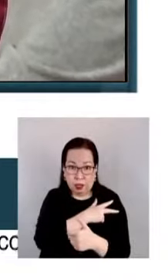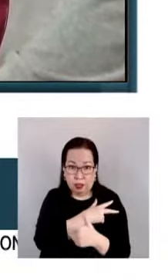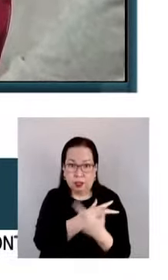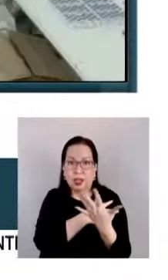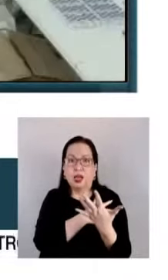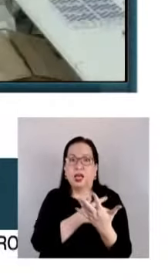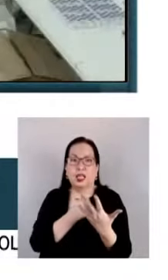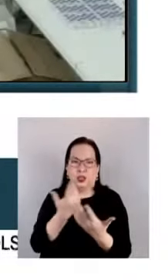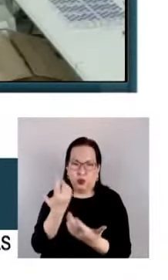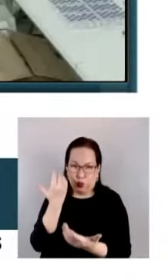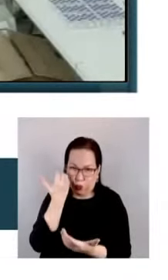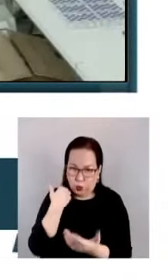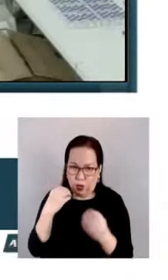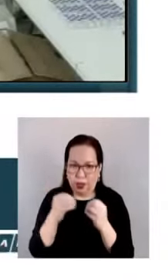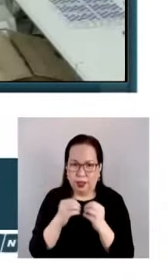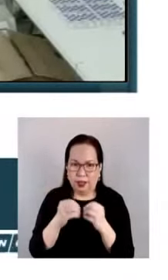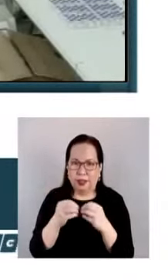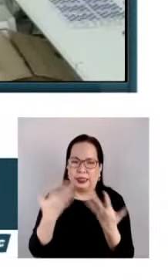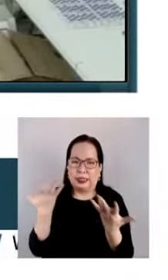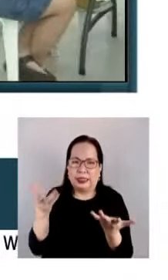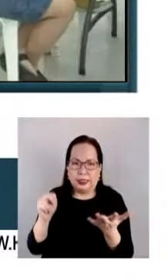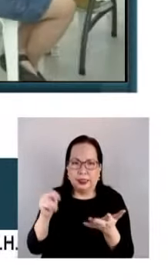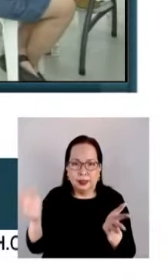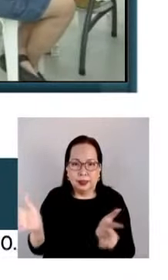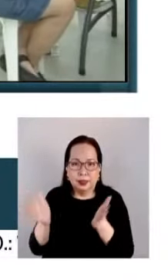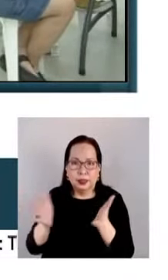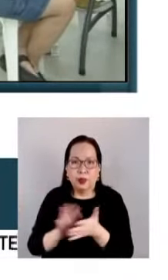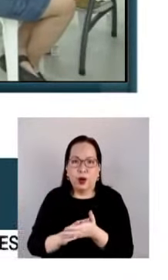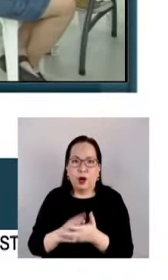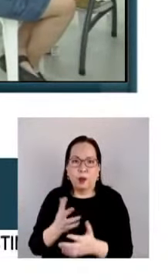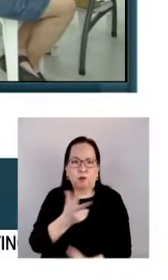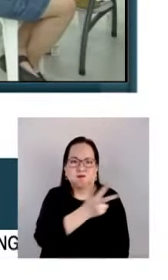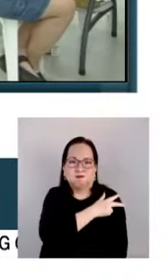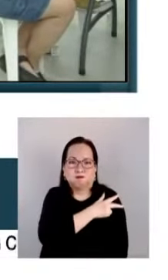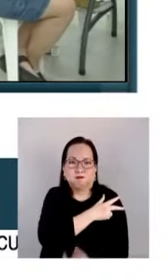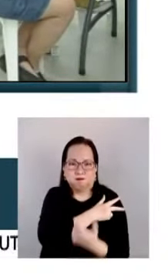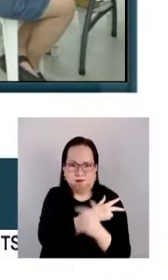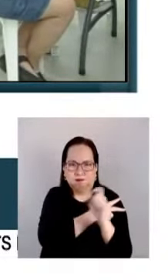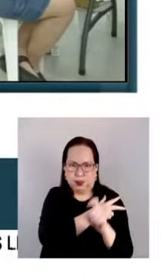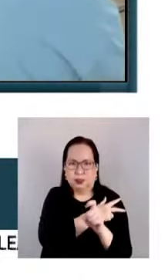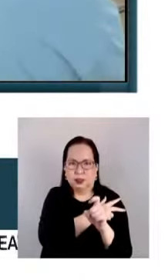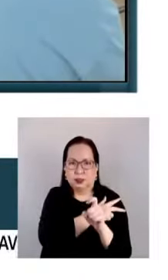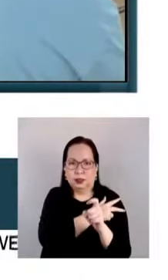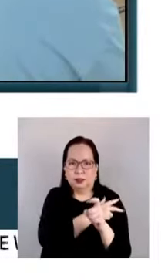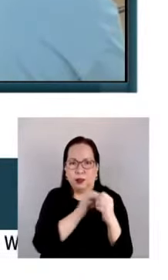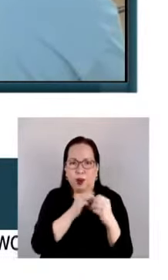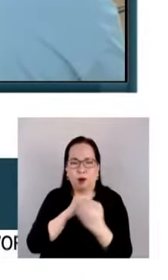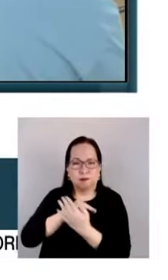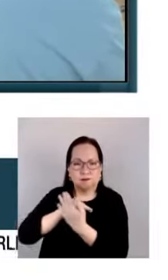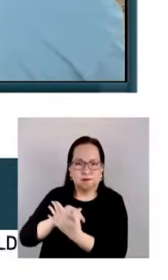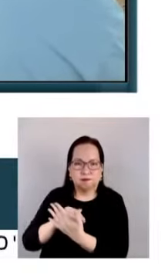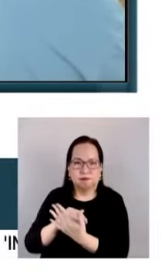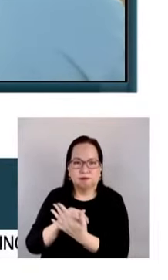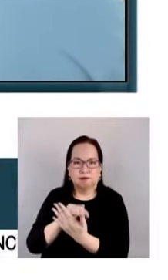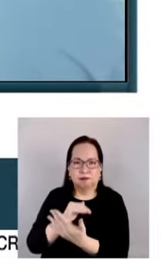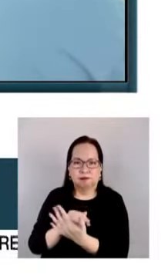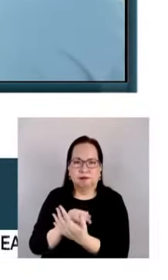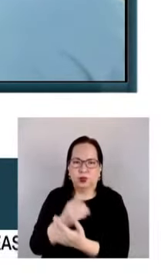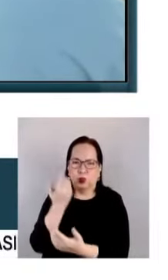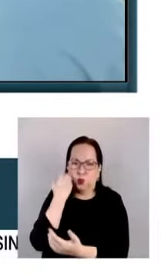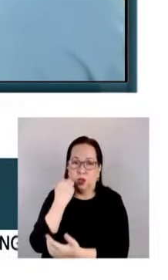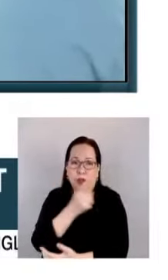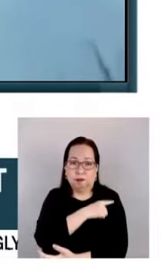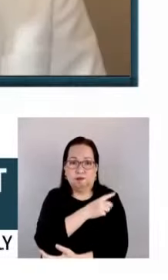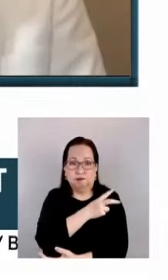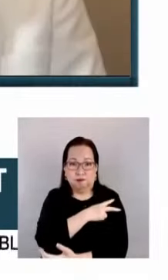Omicron variant. And that's why we are encouraging everyone to get the booster to maintain that level of protection against Omicron. Okay, we're going to talk